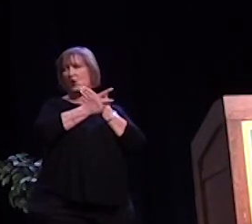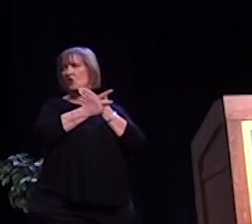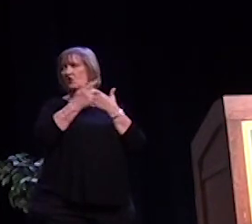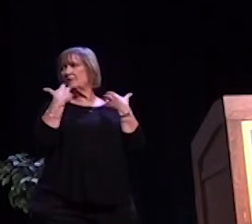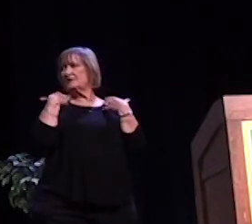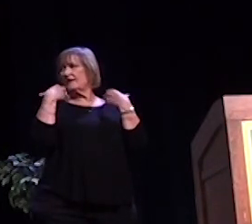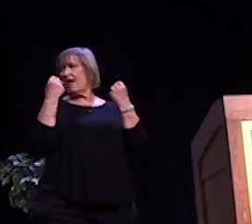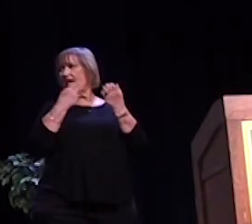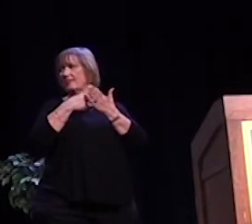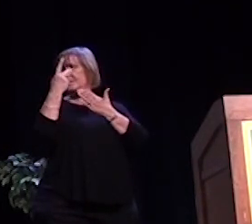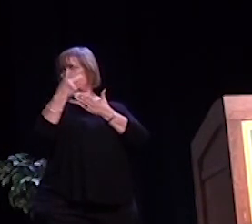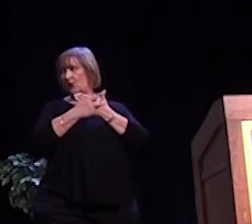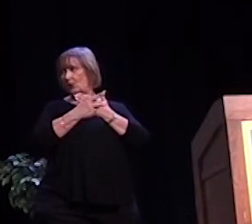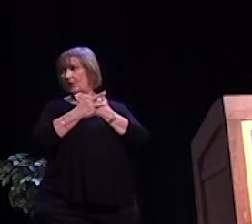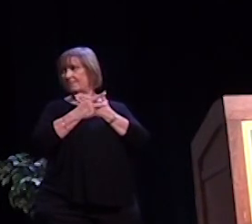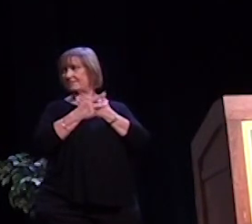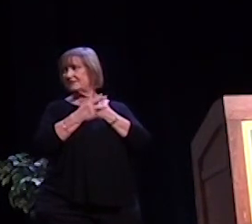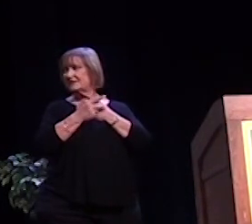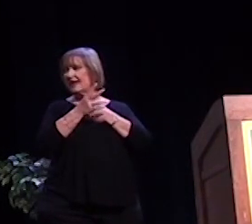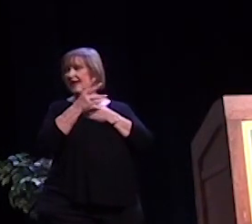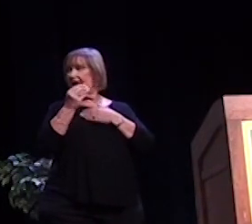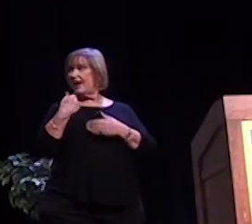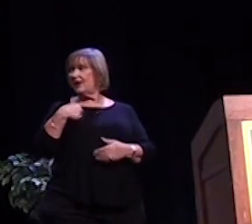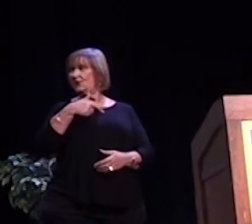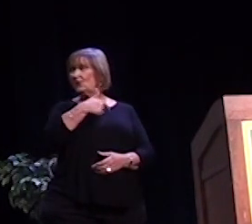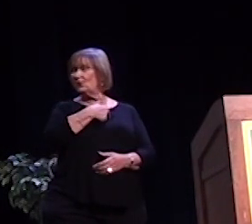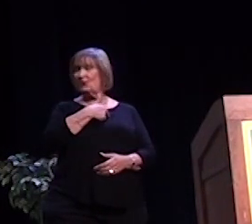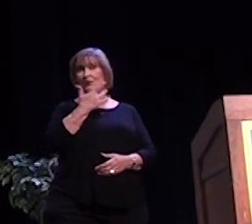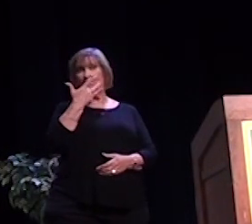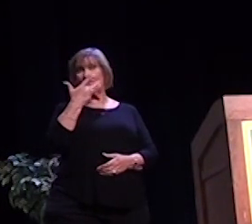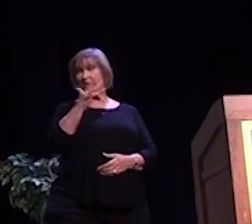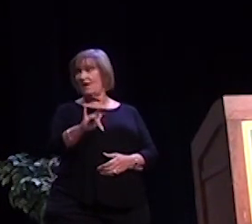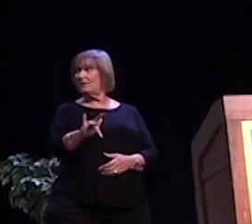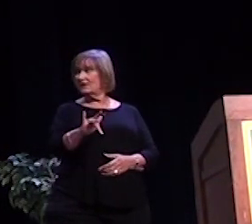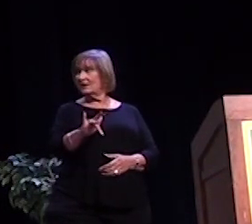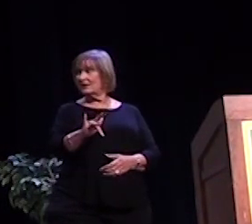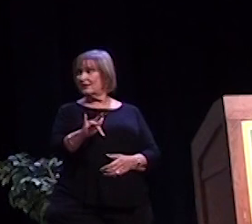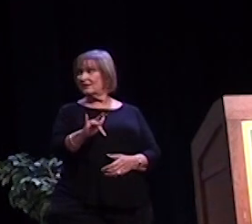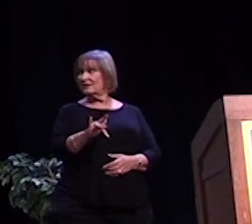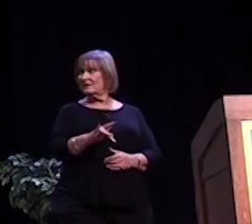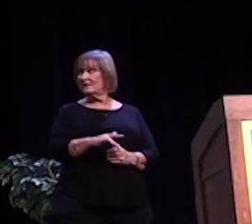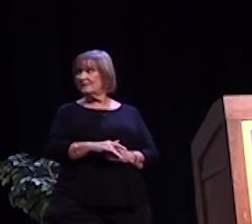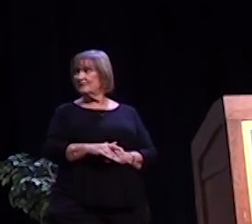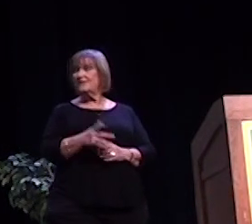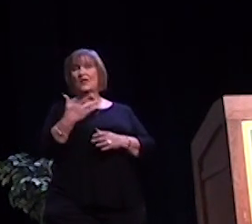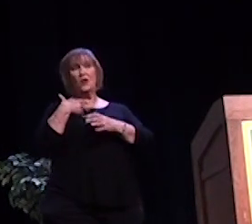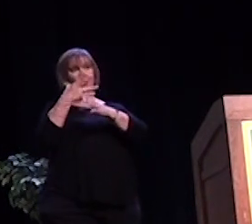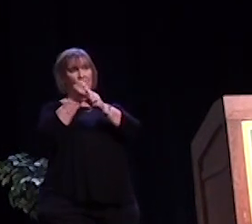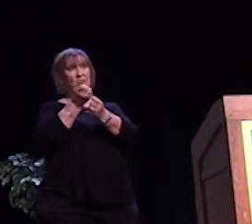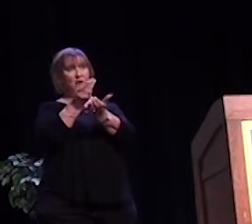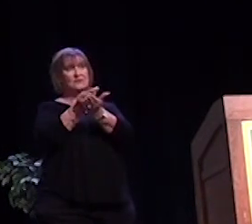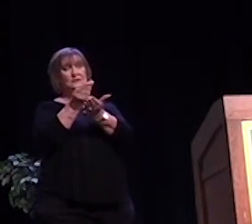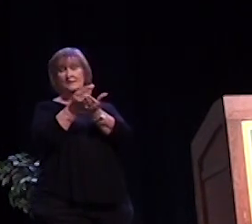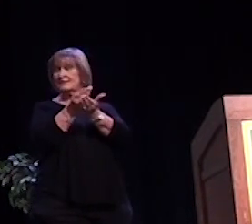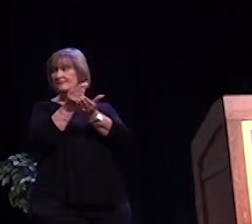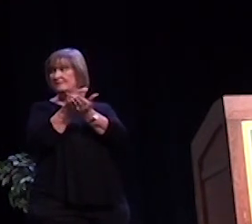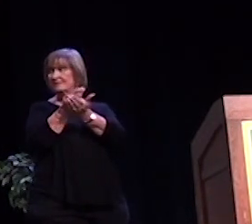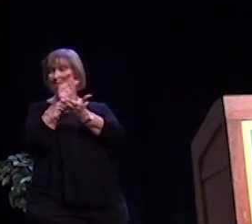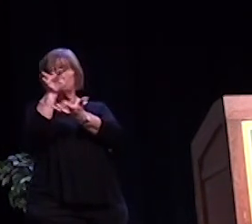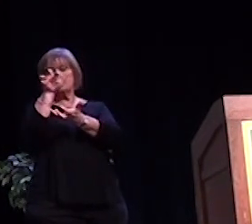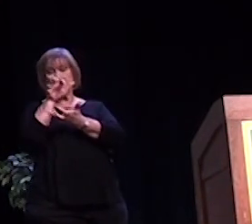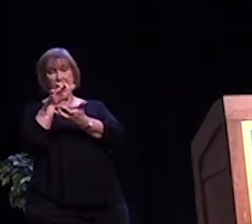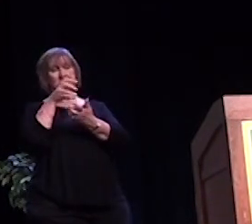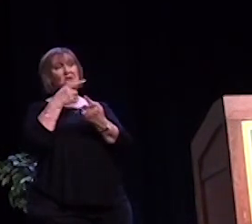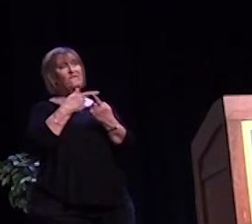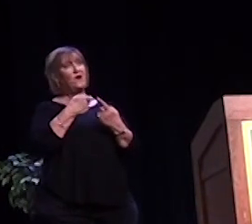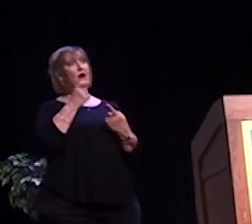economic development programs. We were fortunate enough to receive some funding from the City